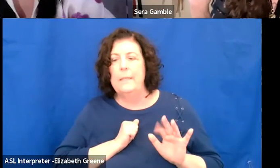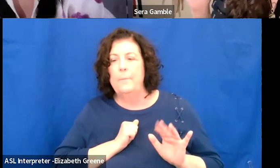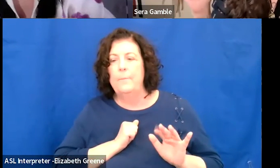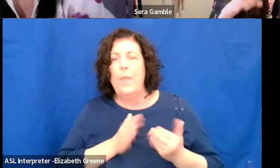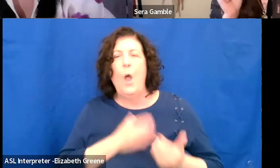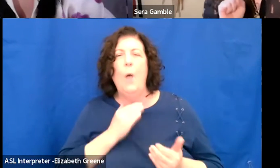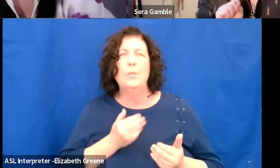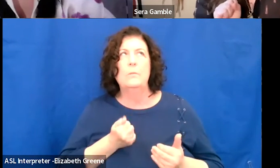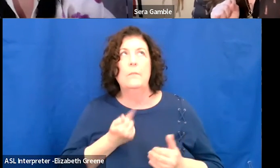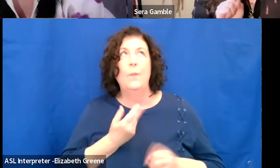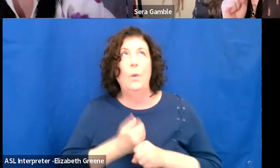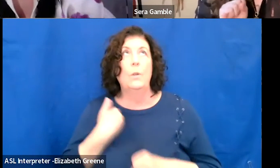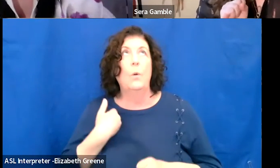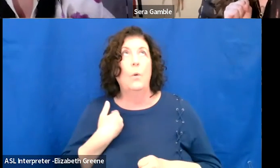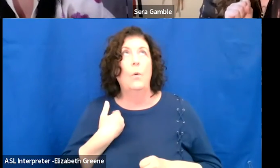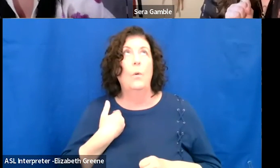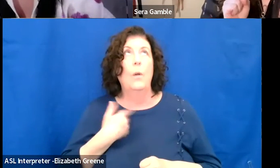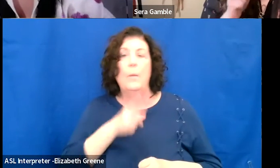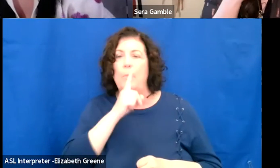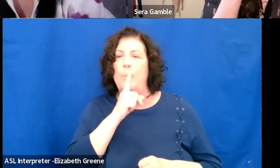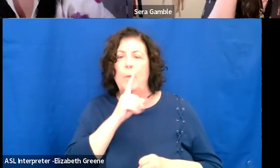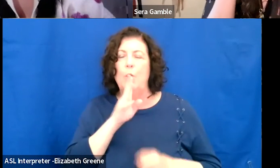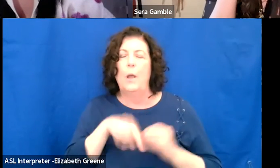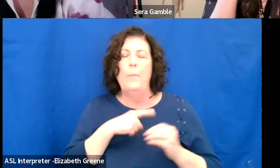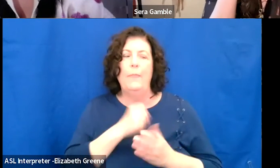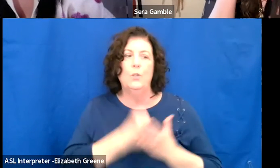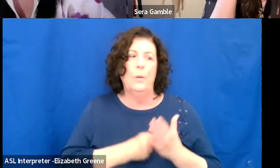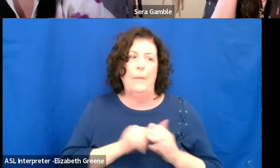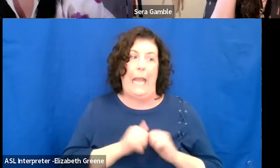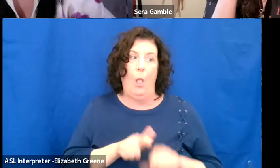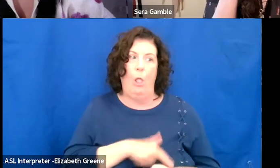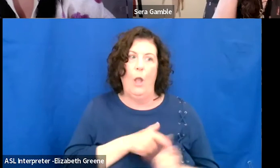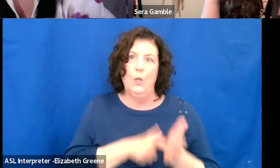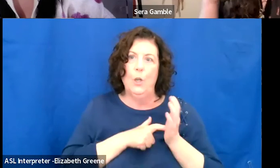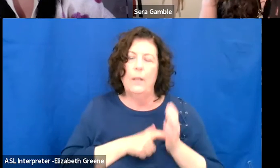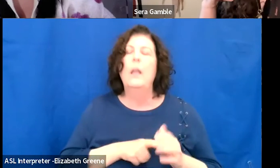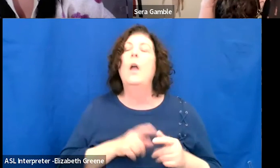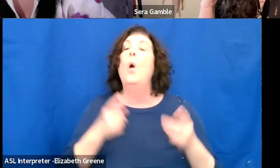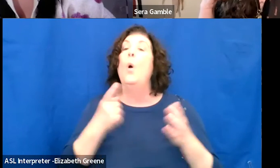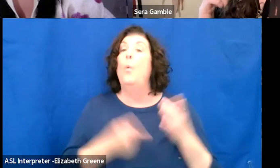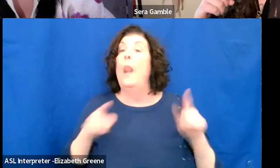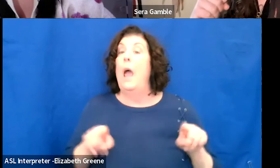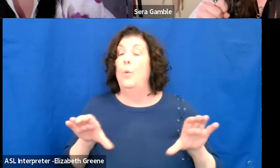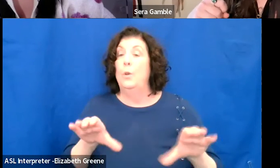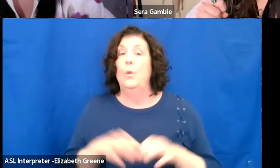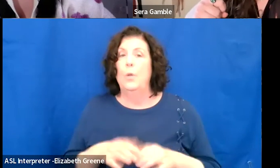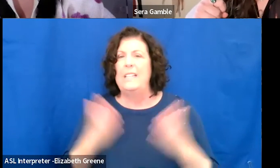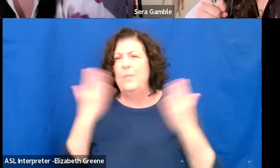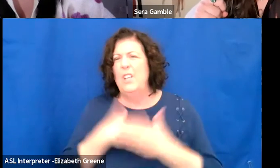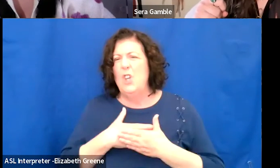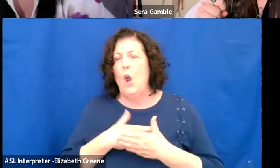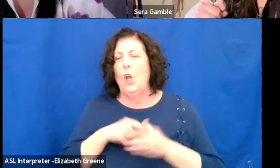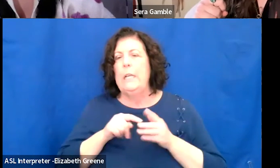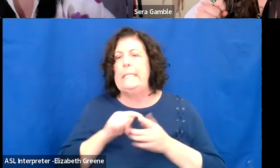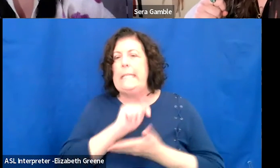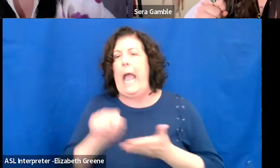almost a couple of years ago now, and I'm about to turn the script, but we won't talk about how long that took. What I would do, because it was just like the dark heart of the pandemic,